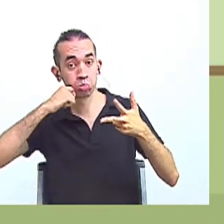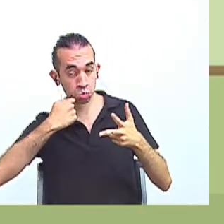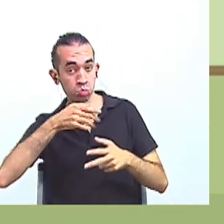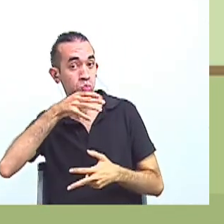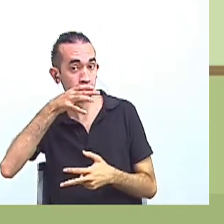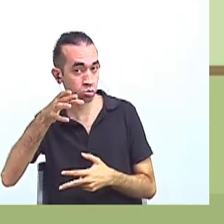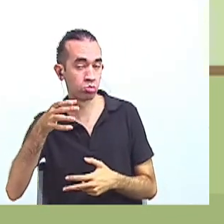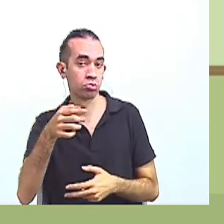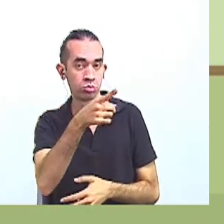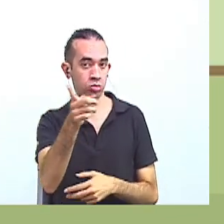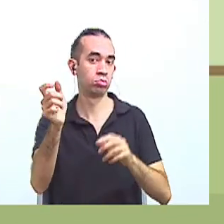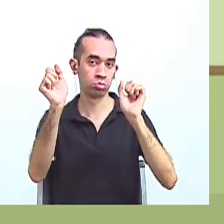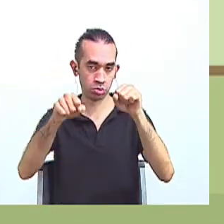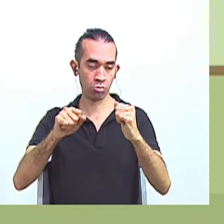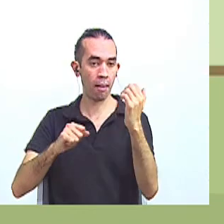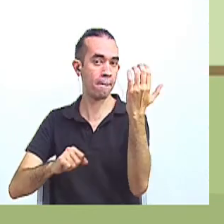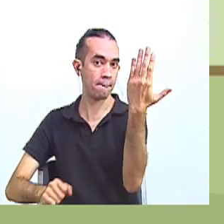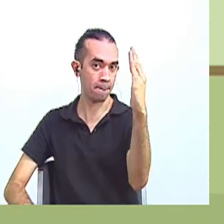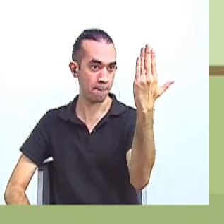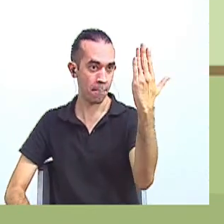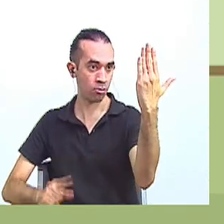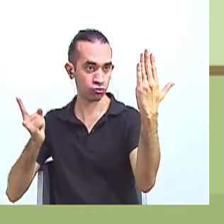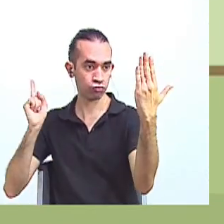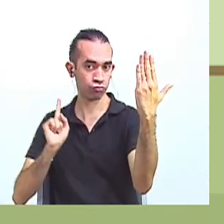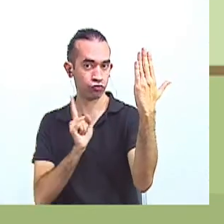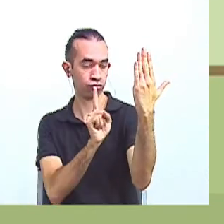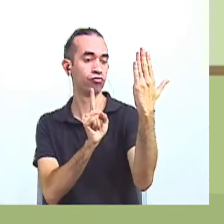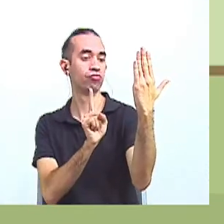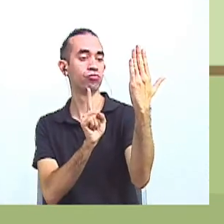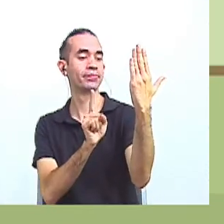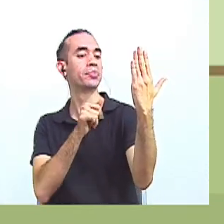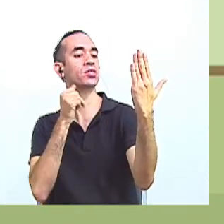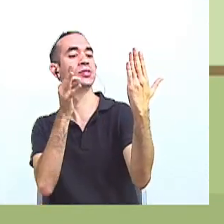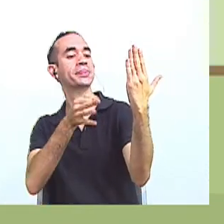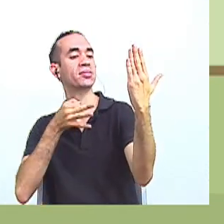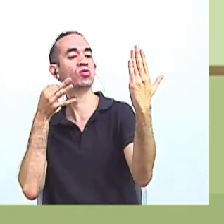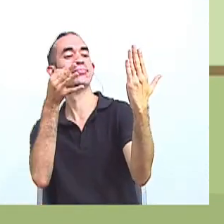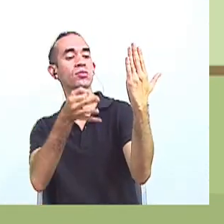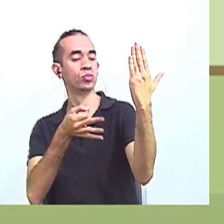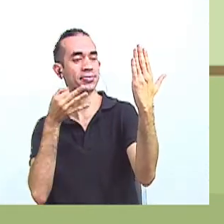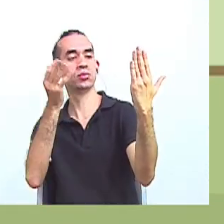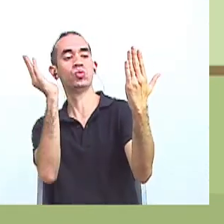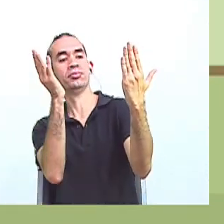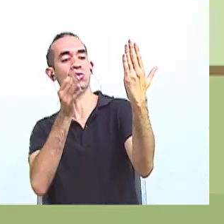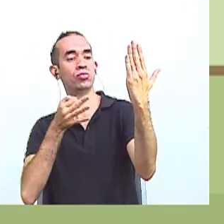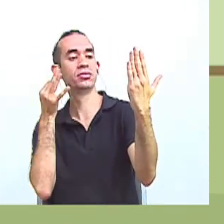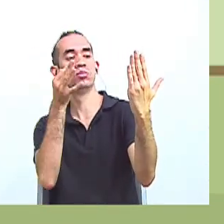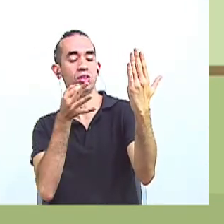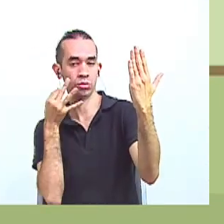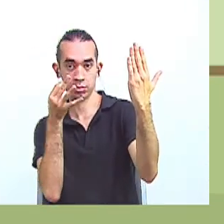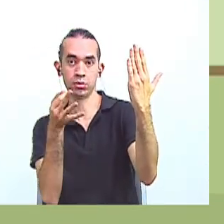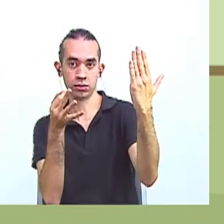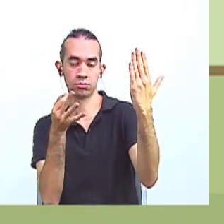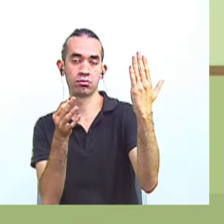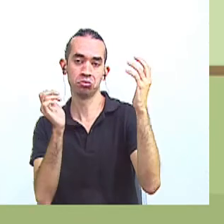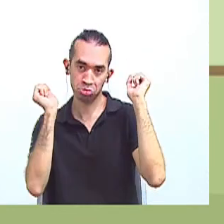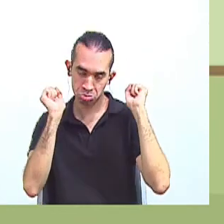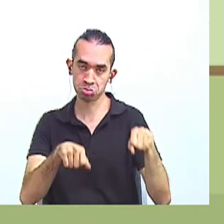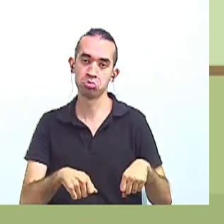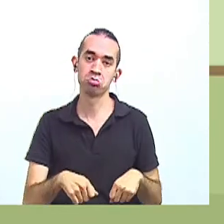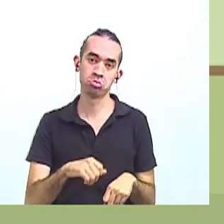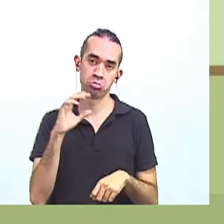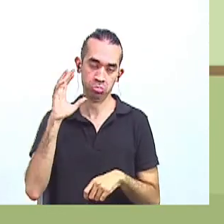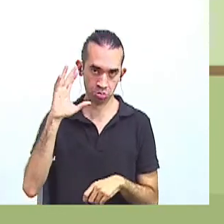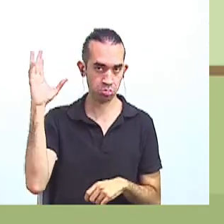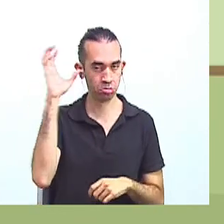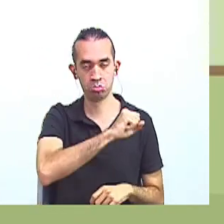you can go in front of the mirror and you can give your speech there, your short presentation, your short answer, and you can actually